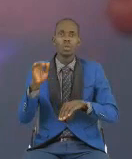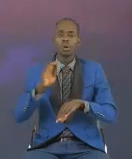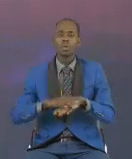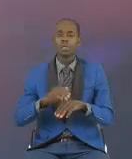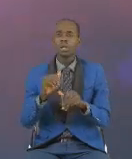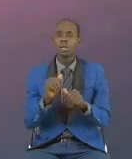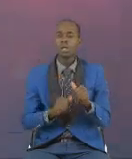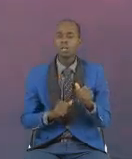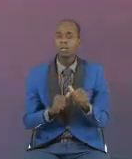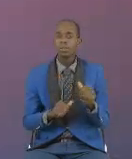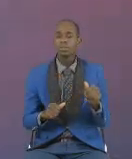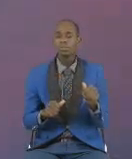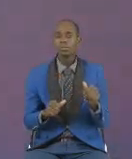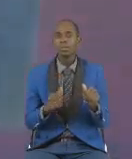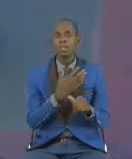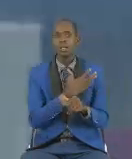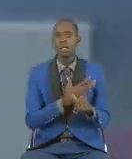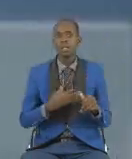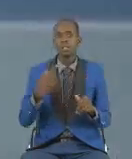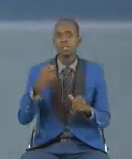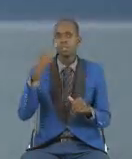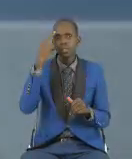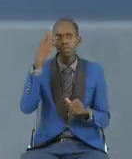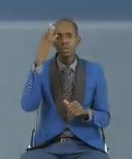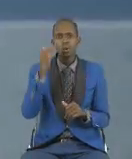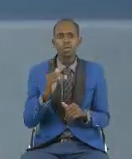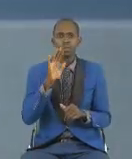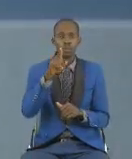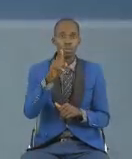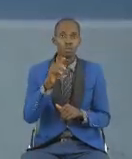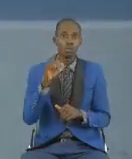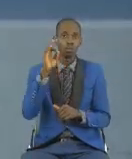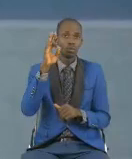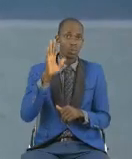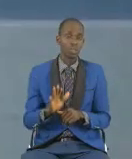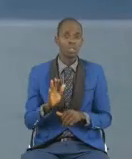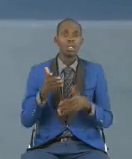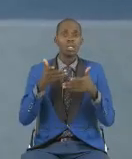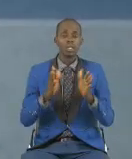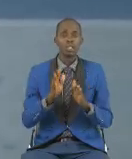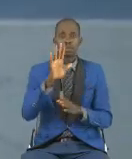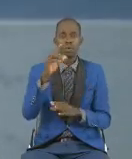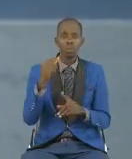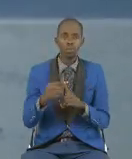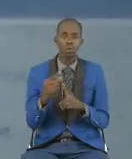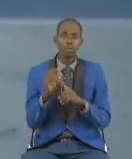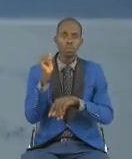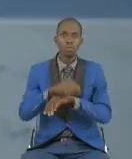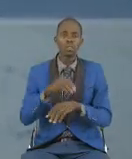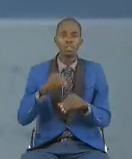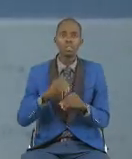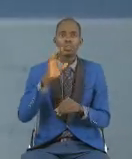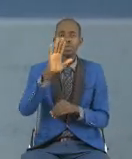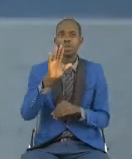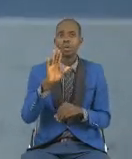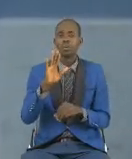until today. That's the reason why you're a minister. Let the word prevail in your ministry. The word,